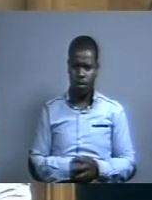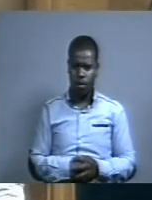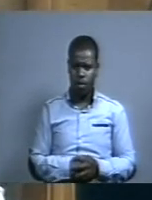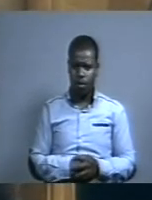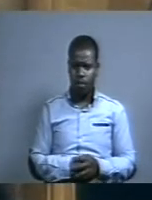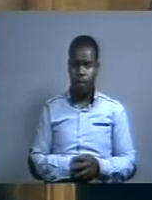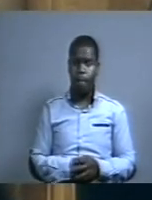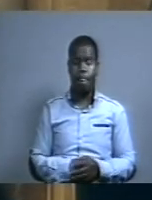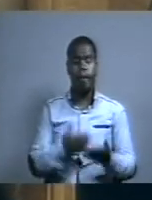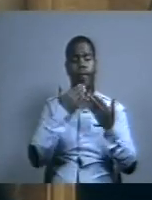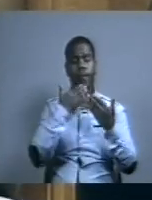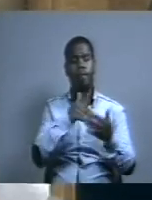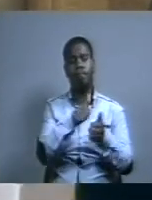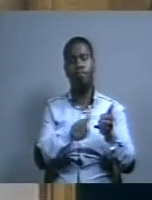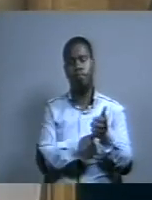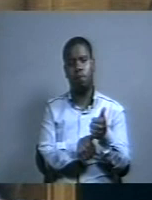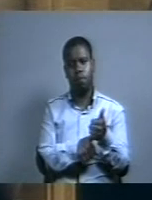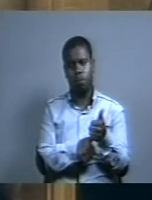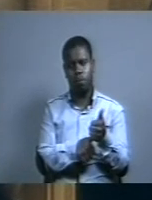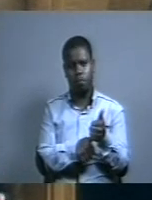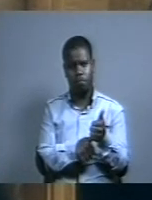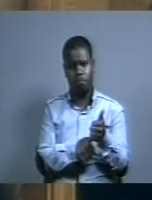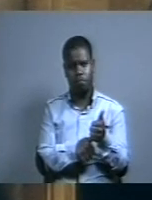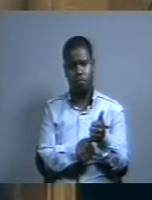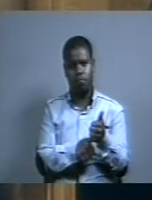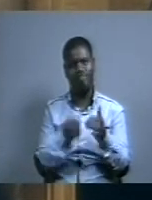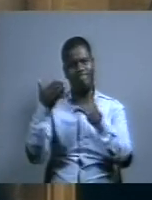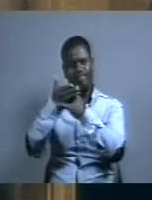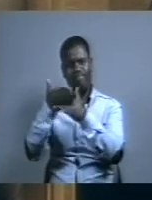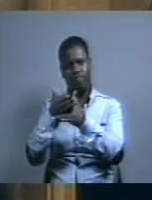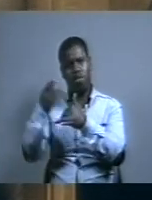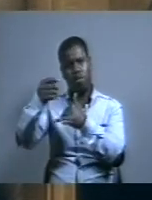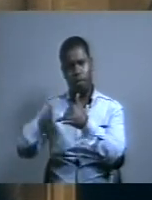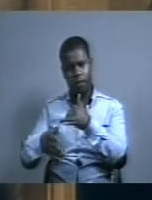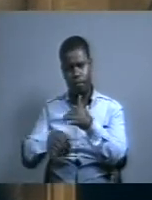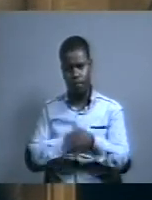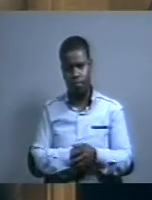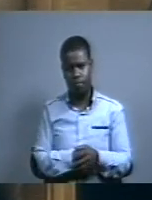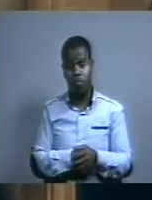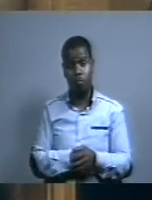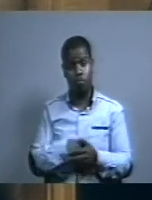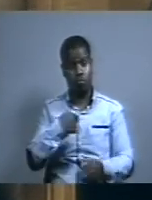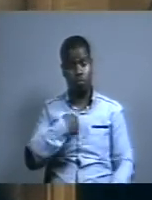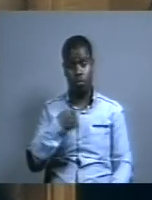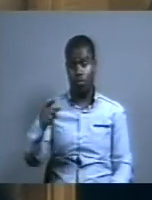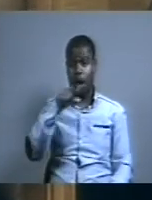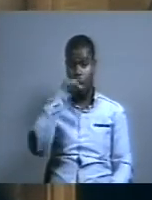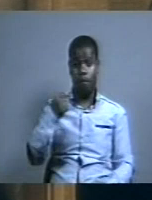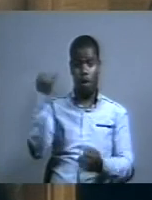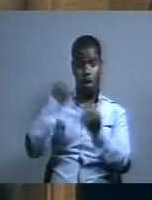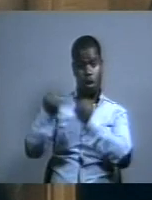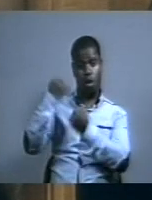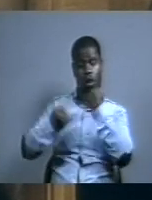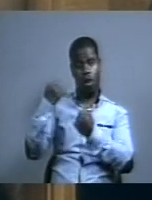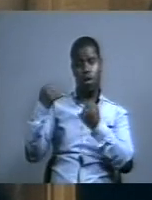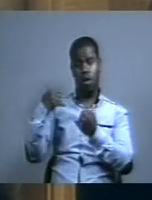Thank you very much, Honourable Deputy Speaker. I take exception to the name calling by the Honourable Member. The